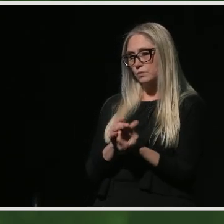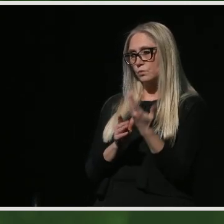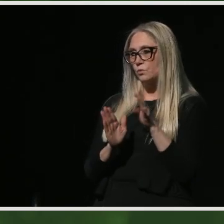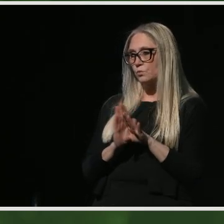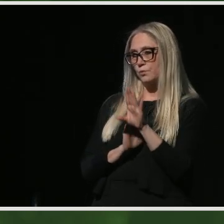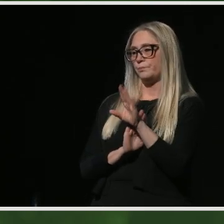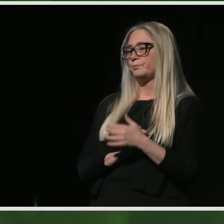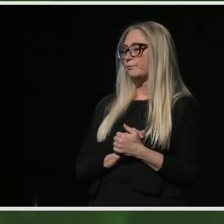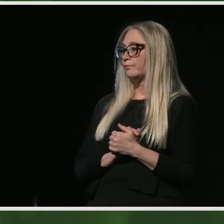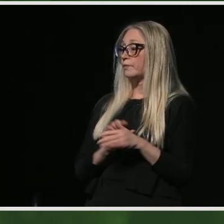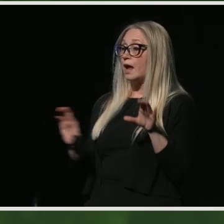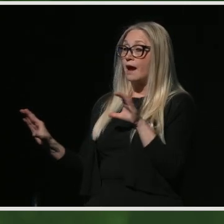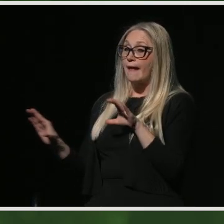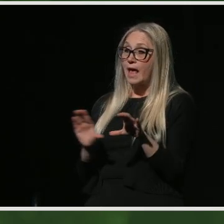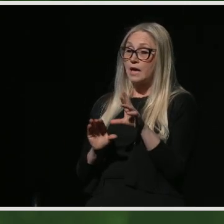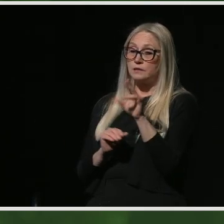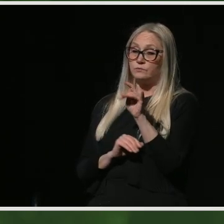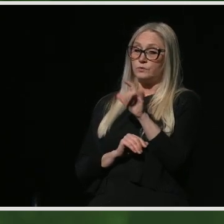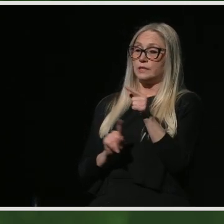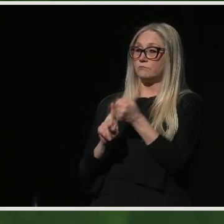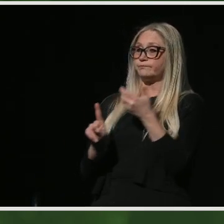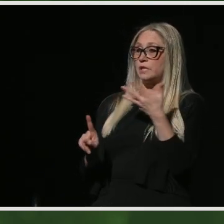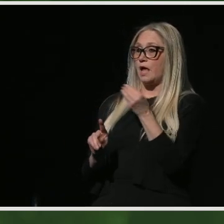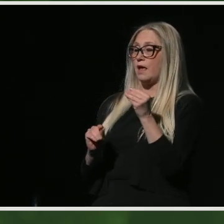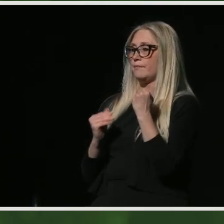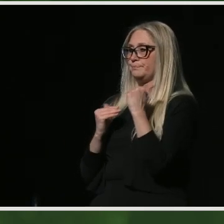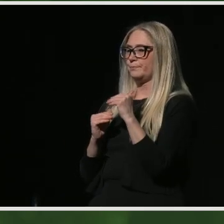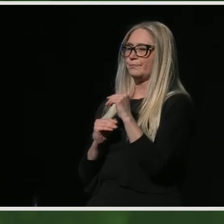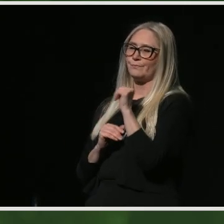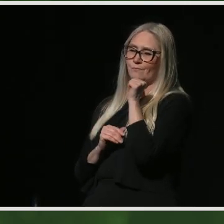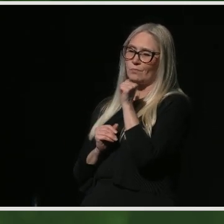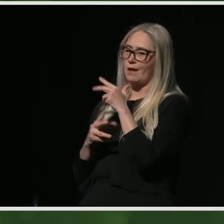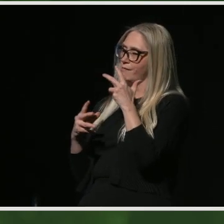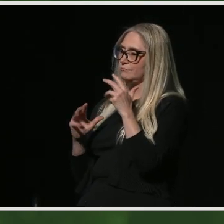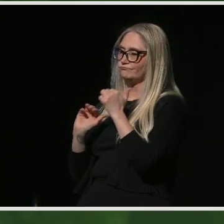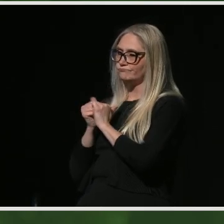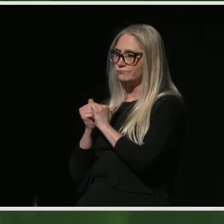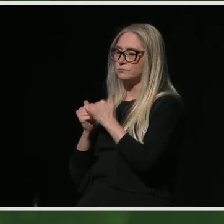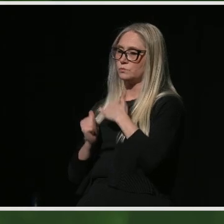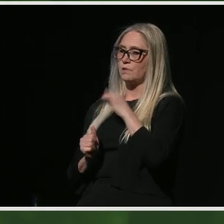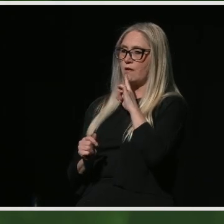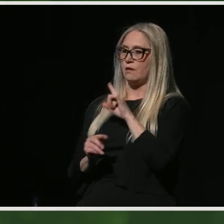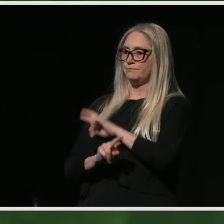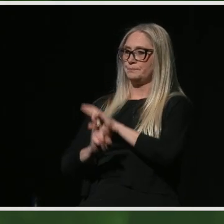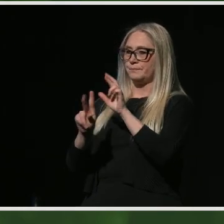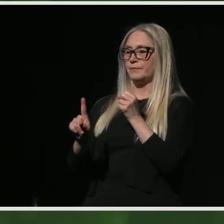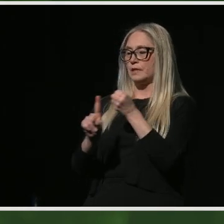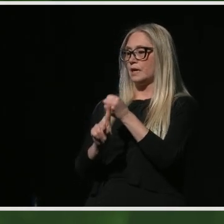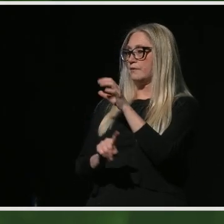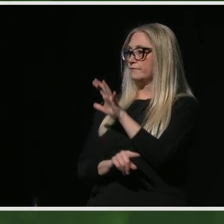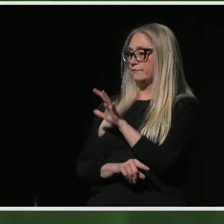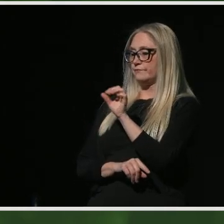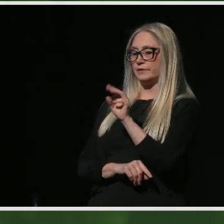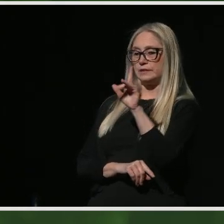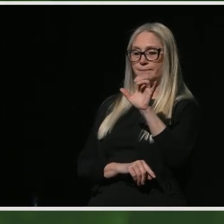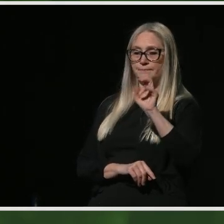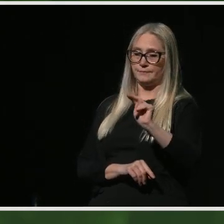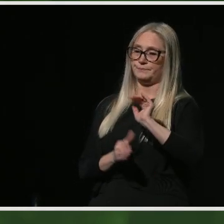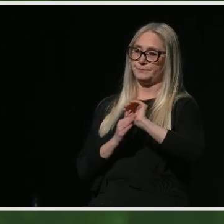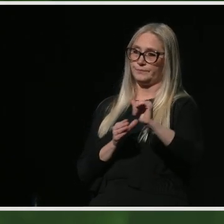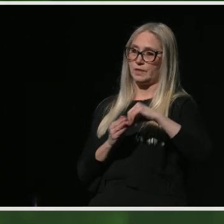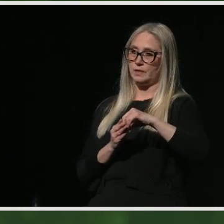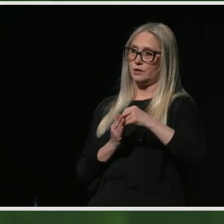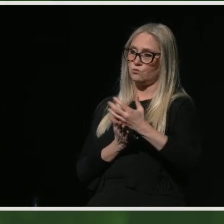our active retail expansion and minimal competition, Whipnotic is on track to hit $50 million in revenue by